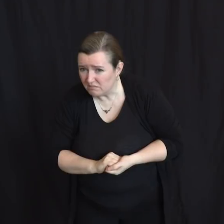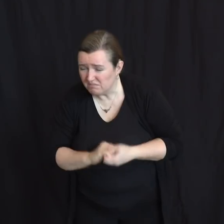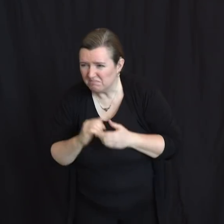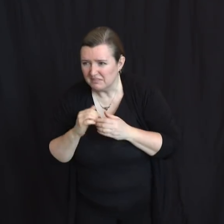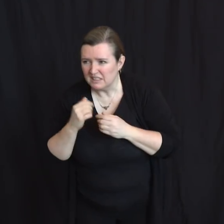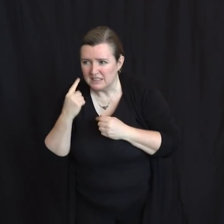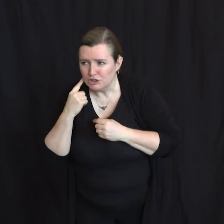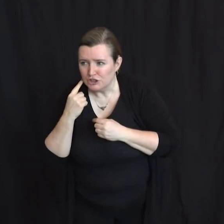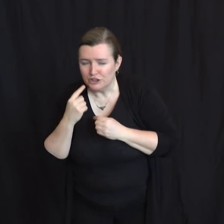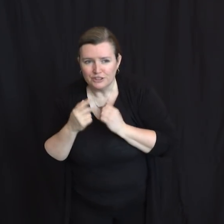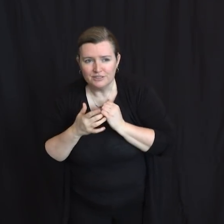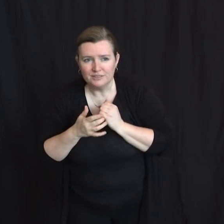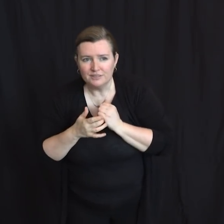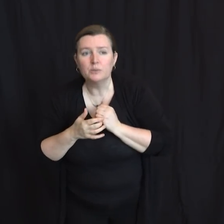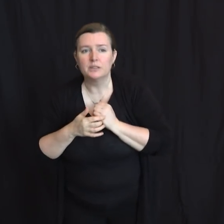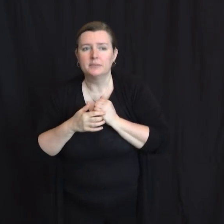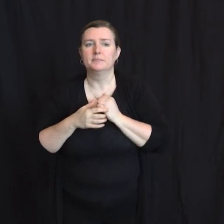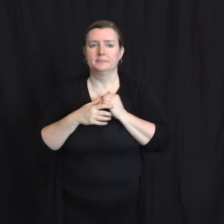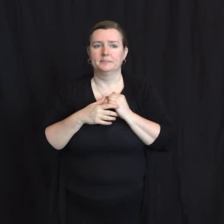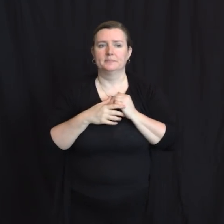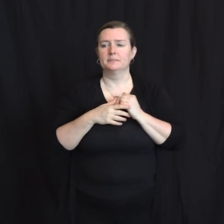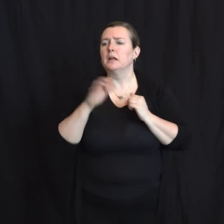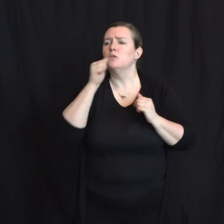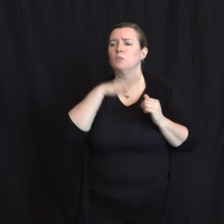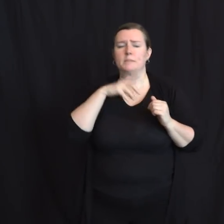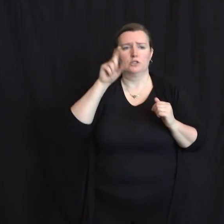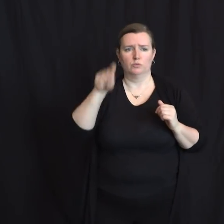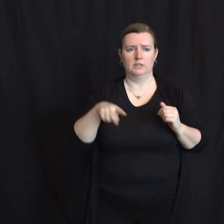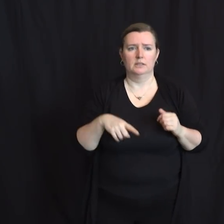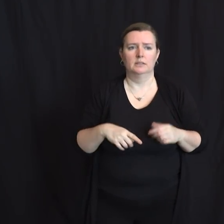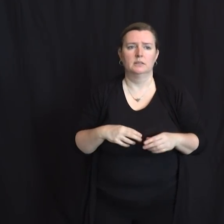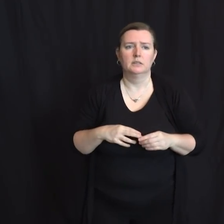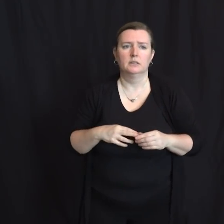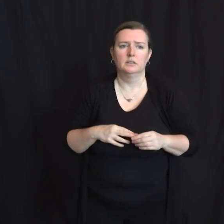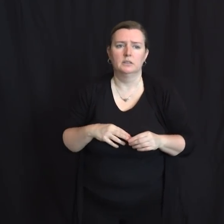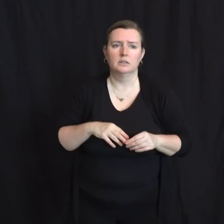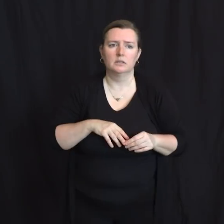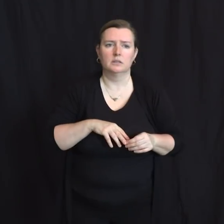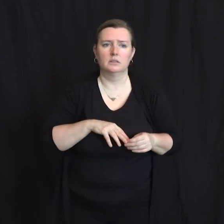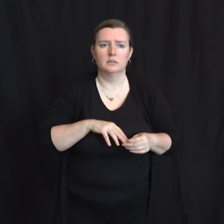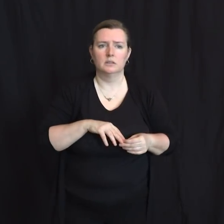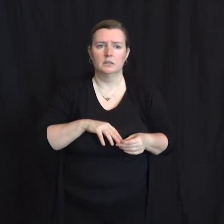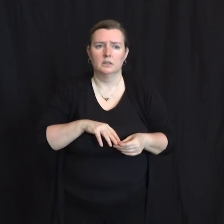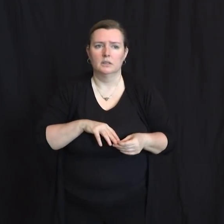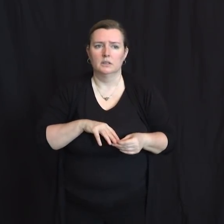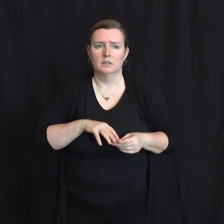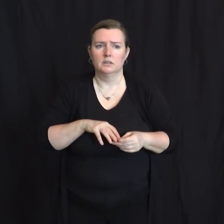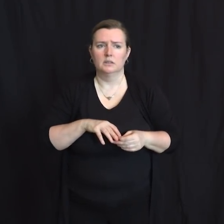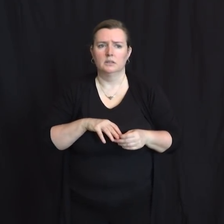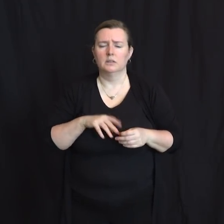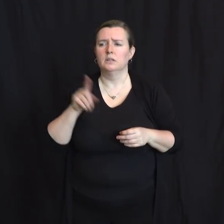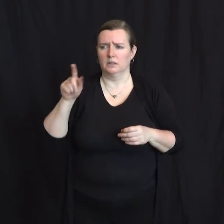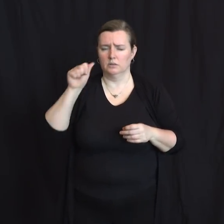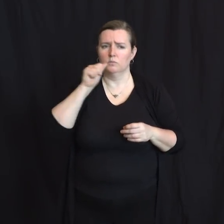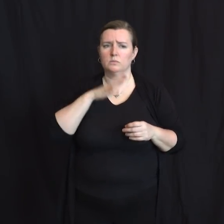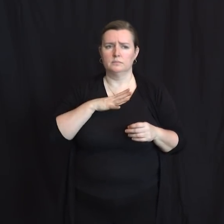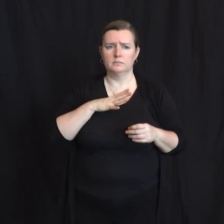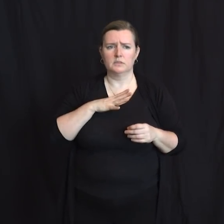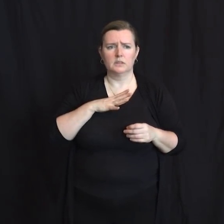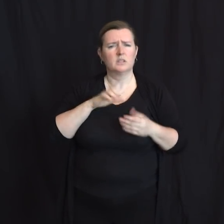is from Nikita at NJ Globe. Nikita asks, a few weeks ago, the governor said he had not yet